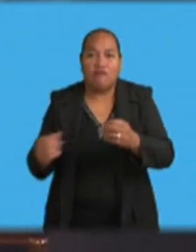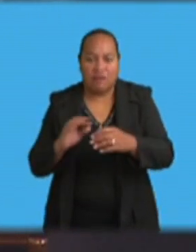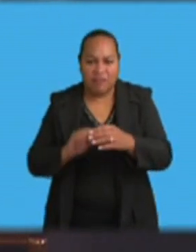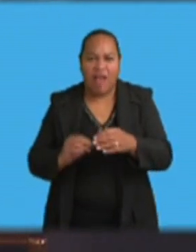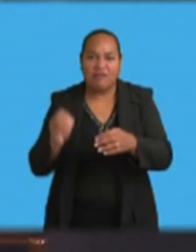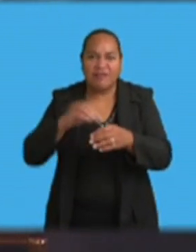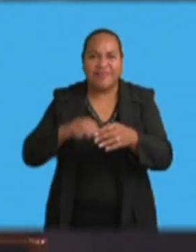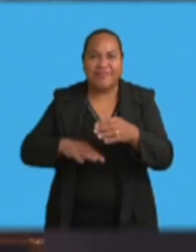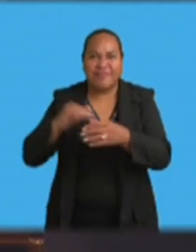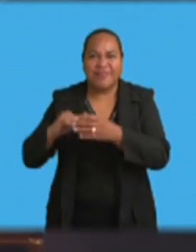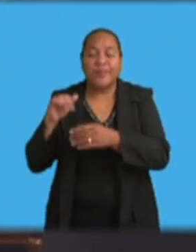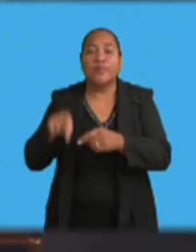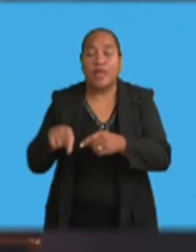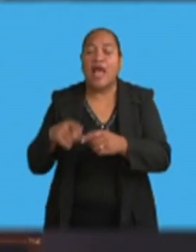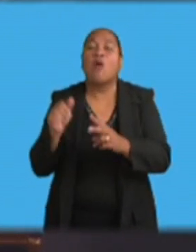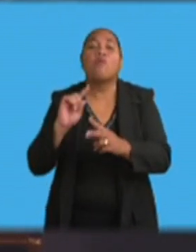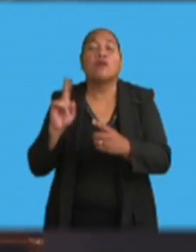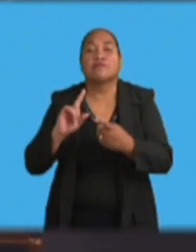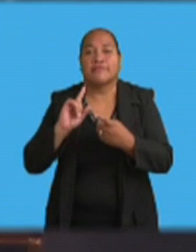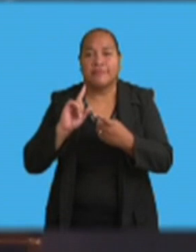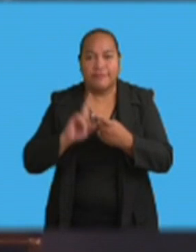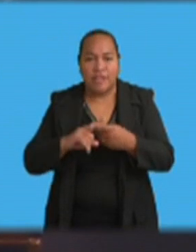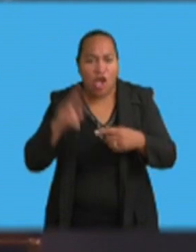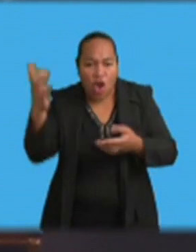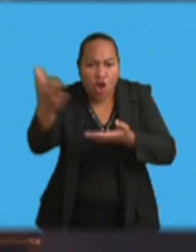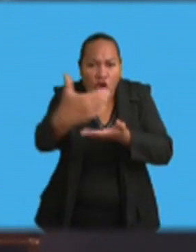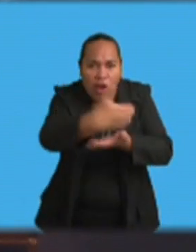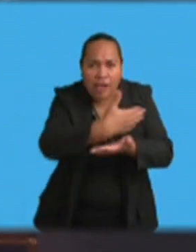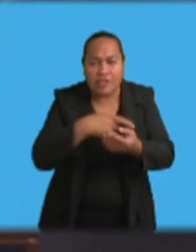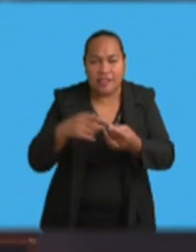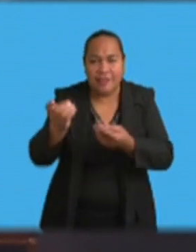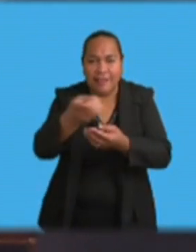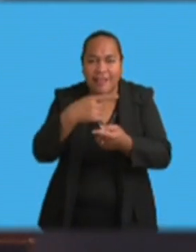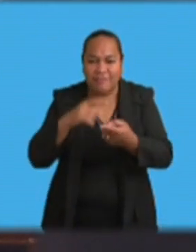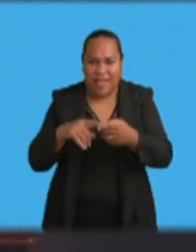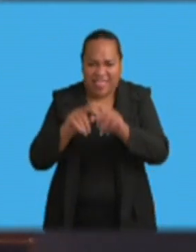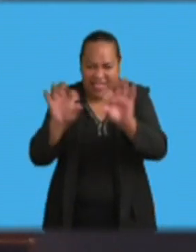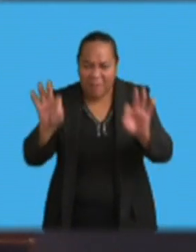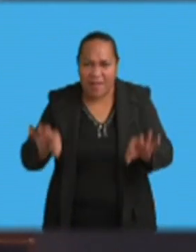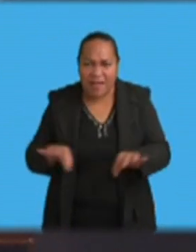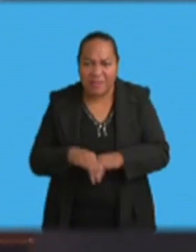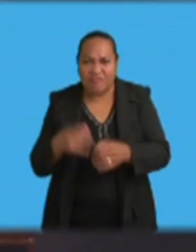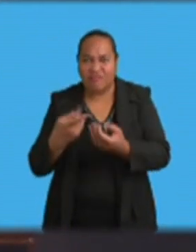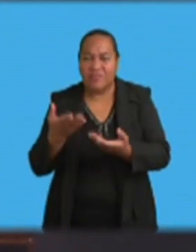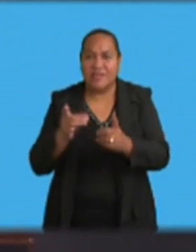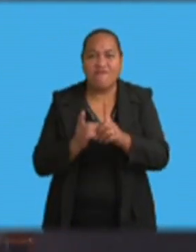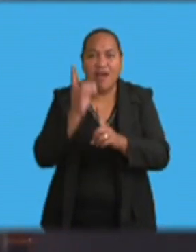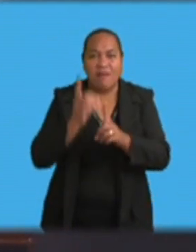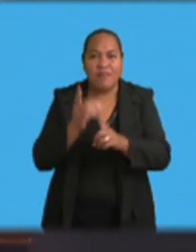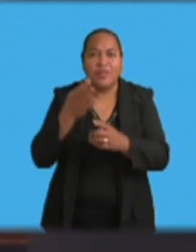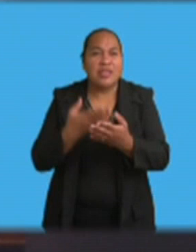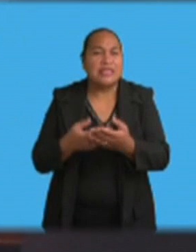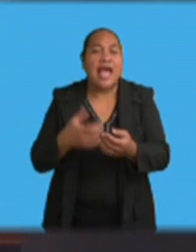includes collection of data, development of standard reporting templates, establishment of enforcement standard